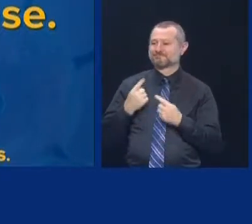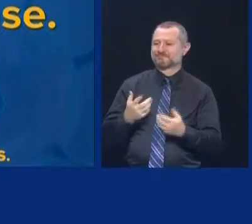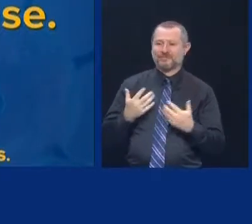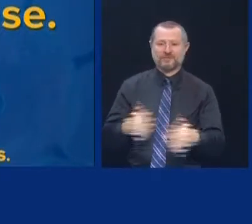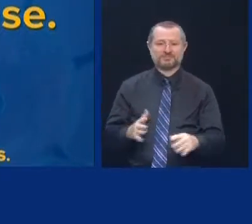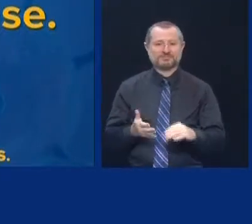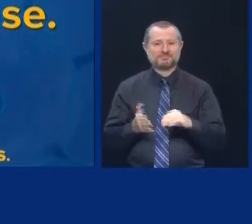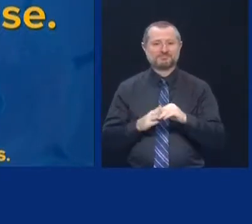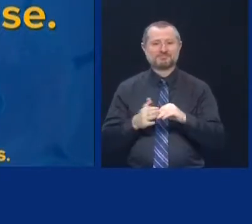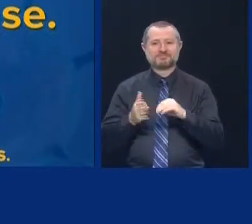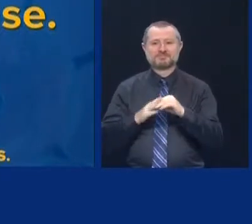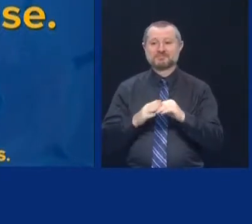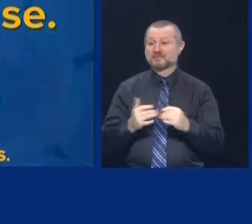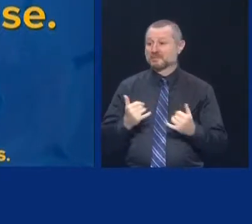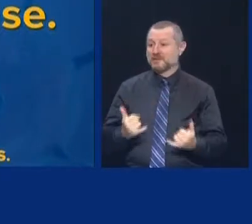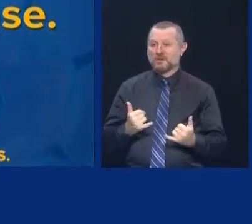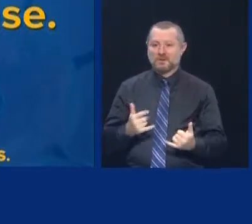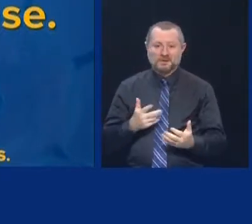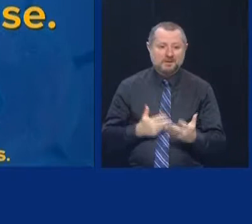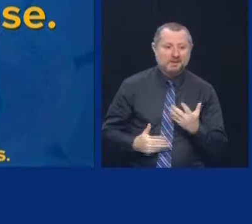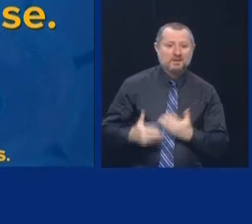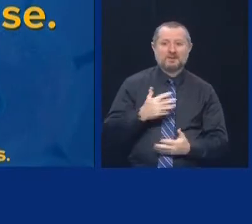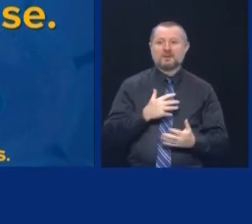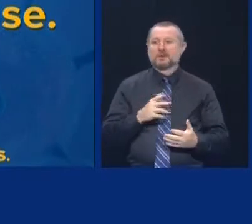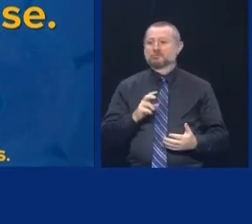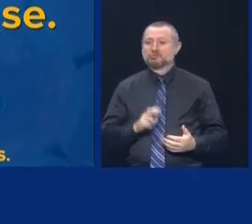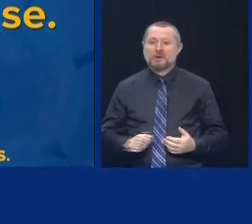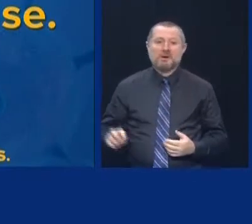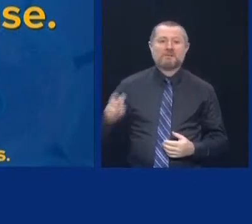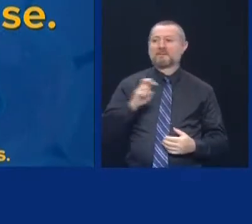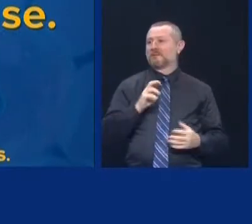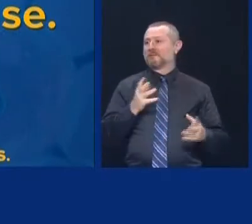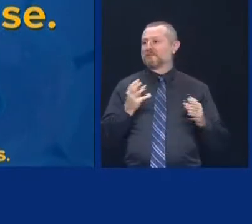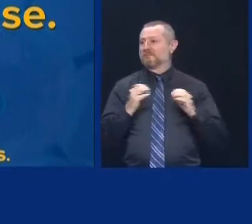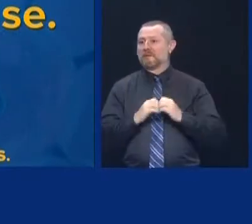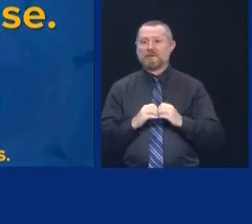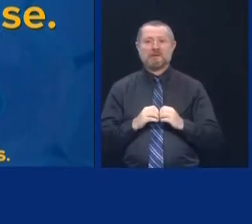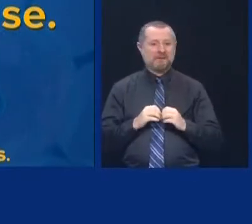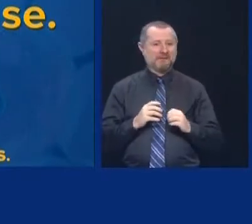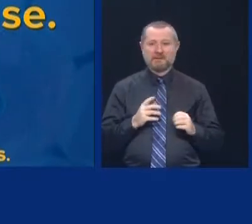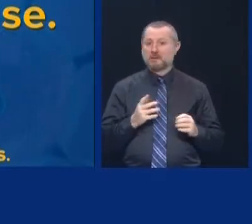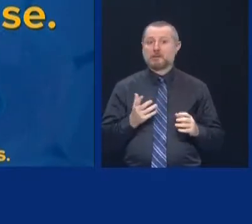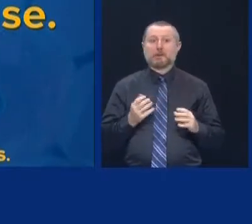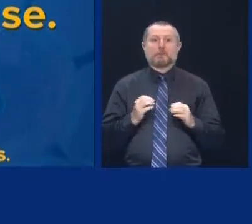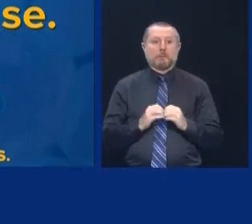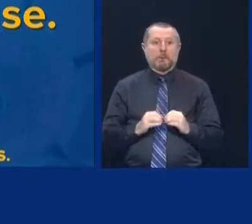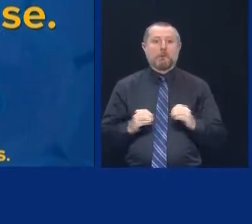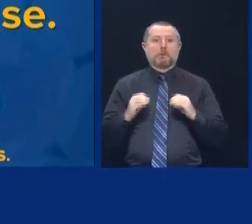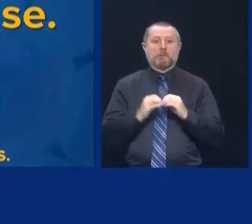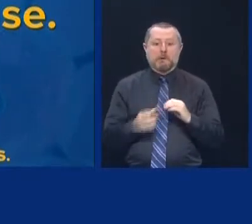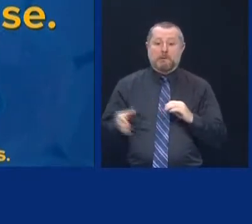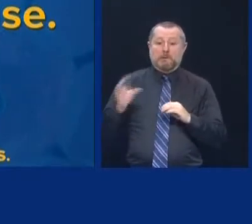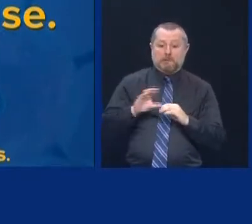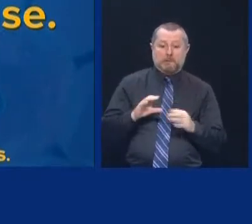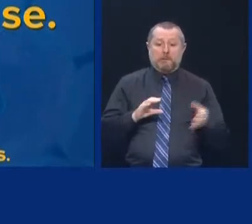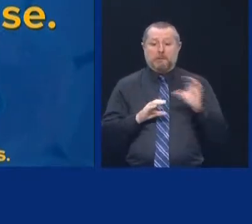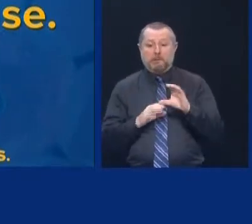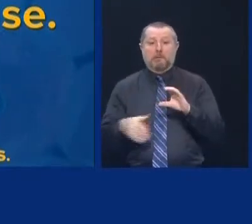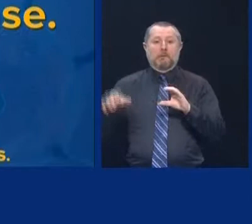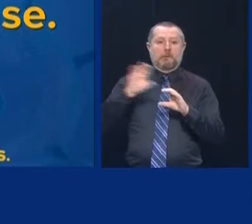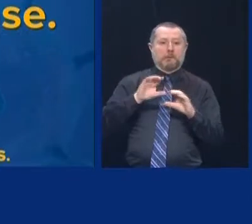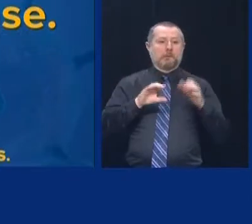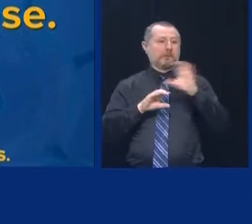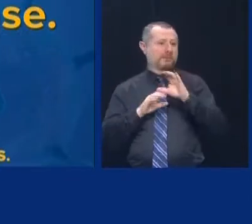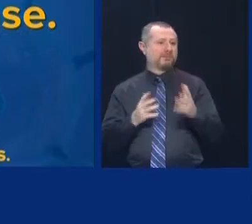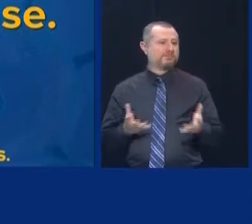have increased Thanksgiving travel. That's going to be an additional accelerant. Those numbers are going to go